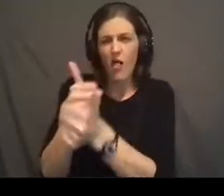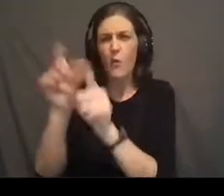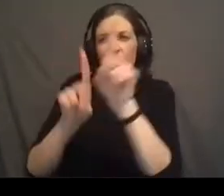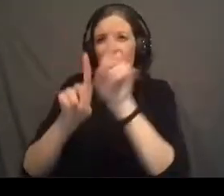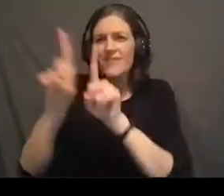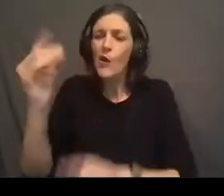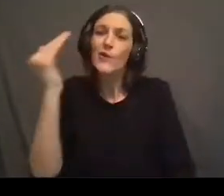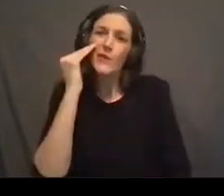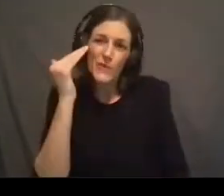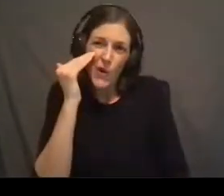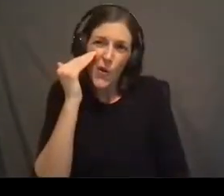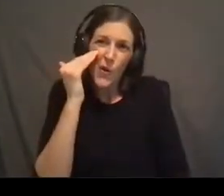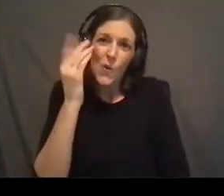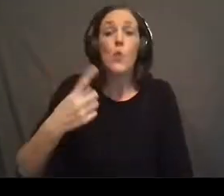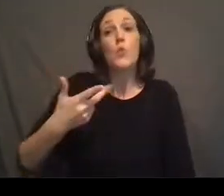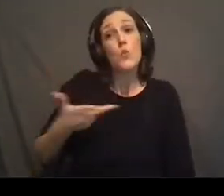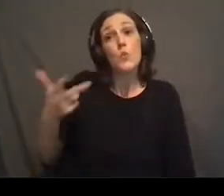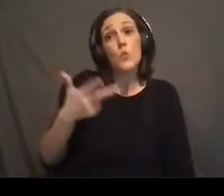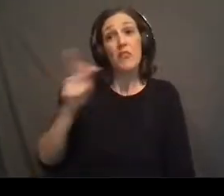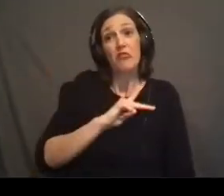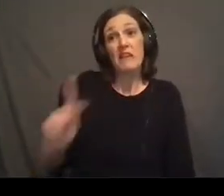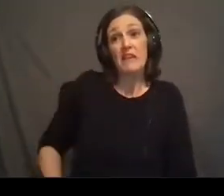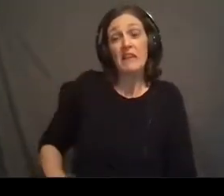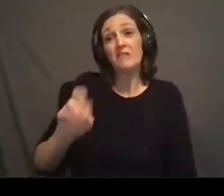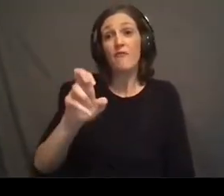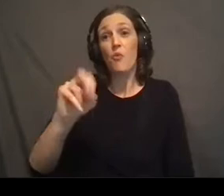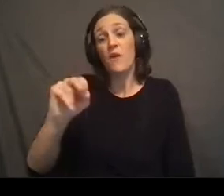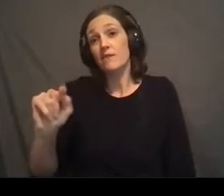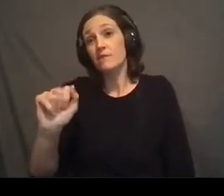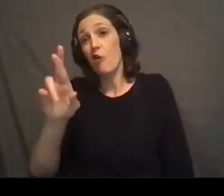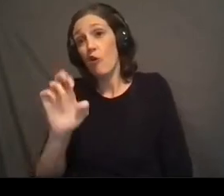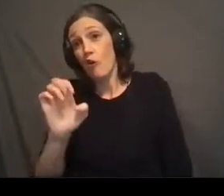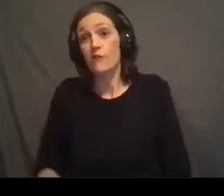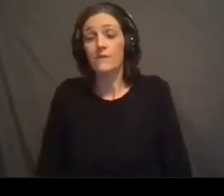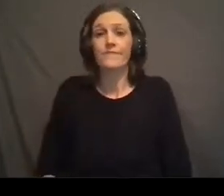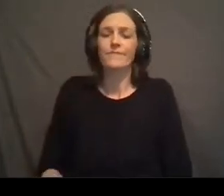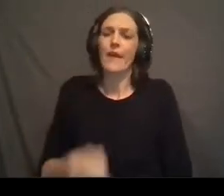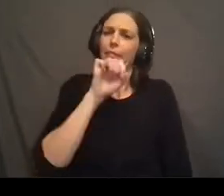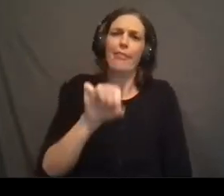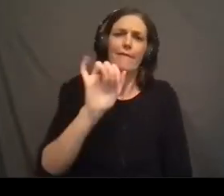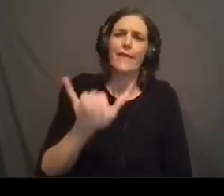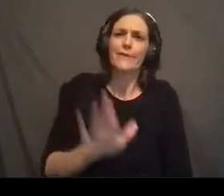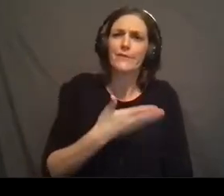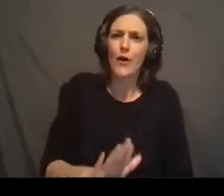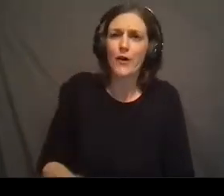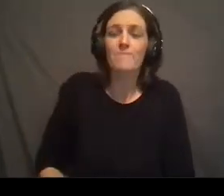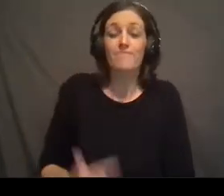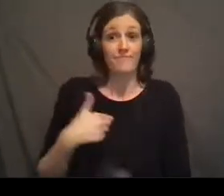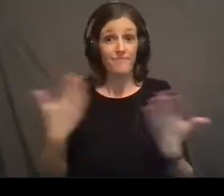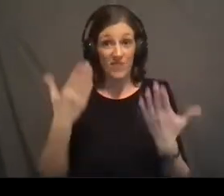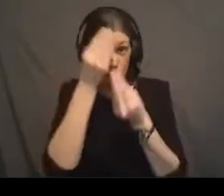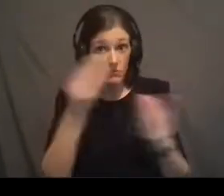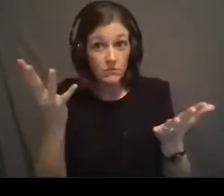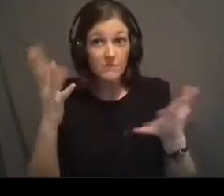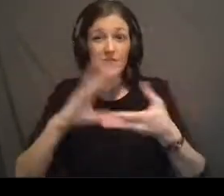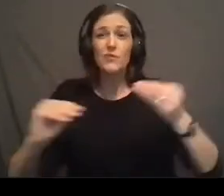know, we three kings of Orient are... Love that song. I'm here to tell you